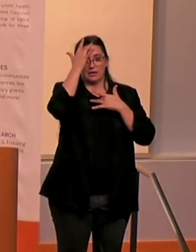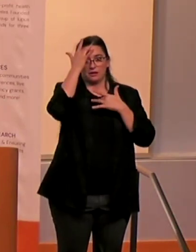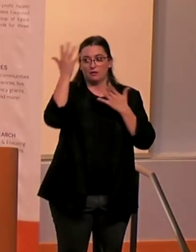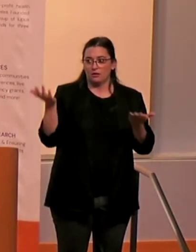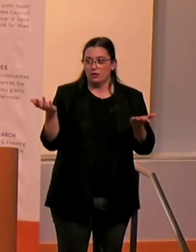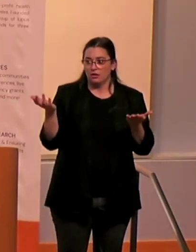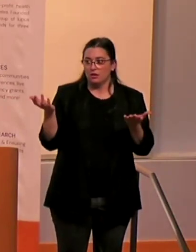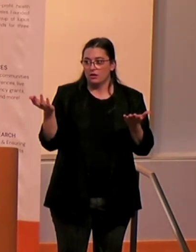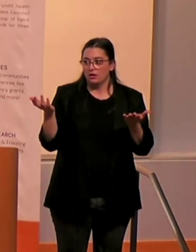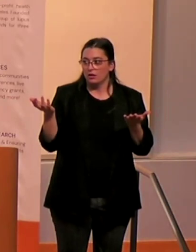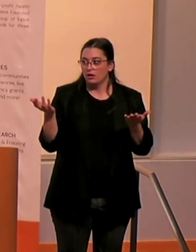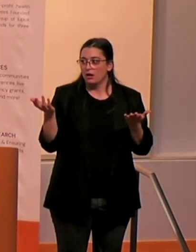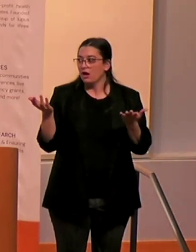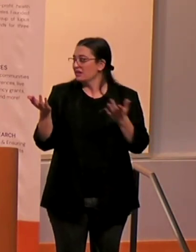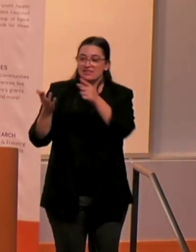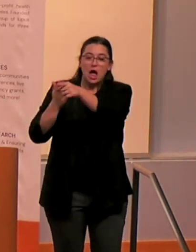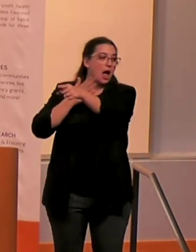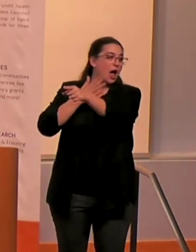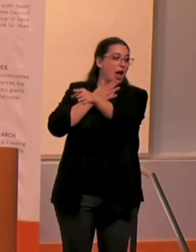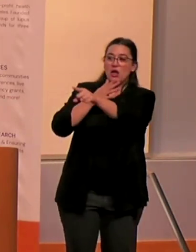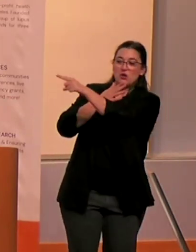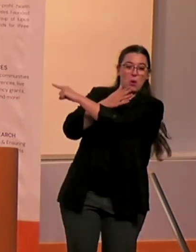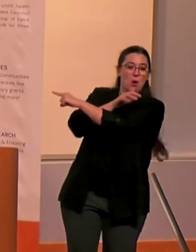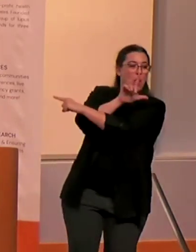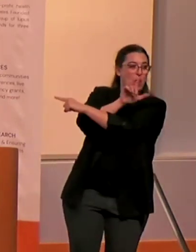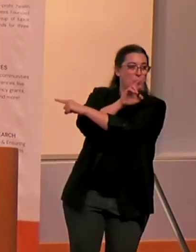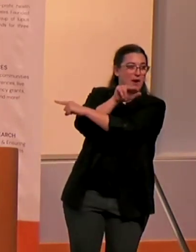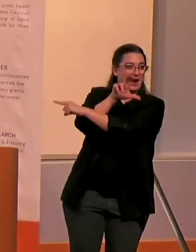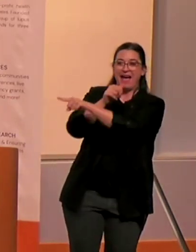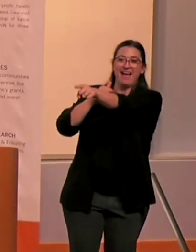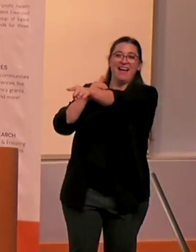her, I know that cool kid in the middle. That's my sister. And